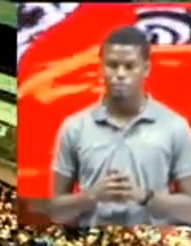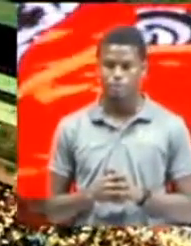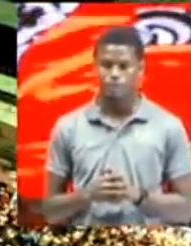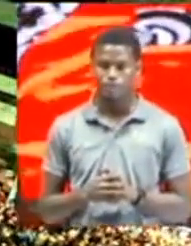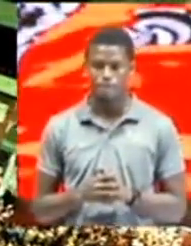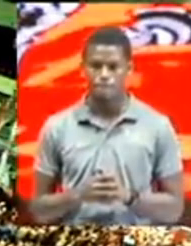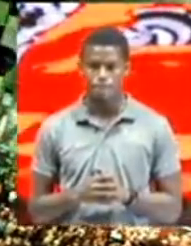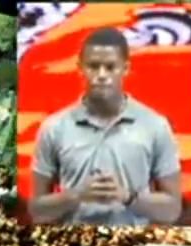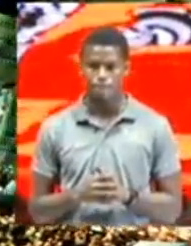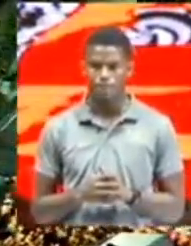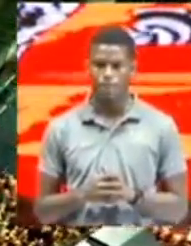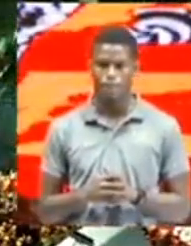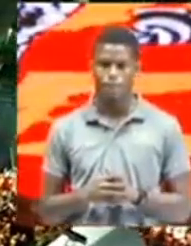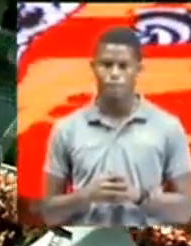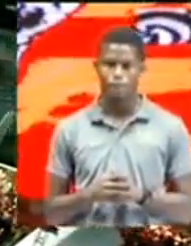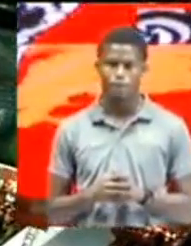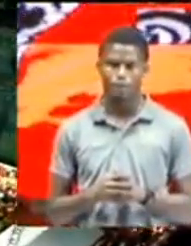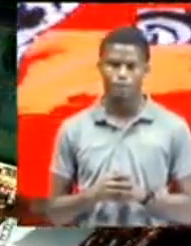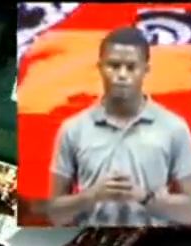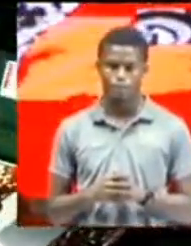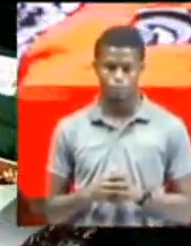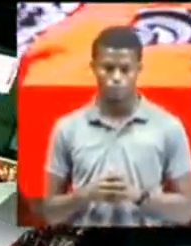I'm going to give you something again.